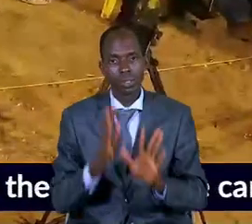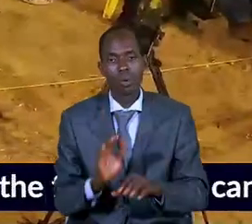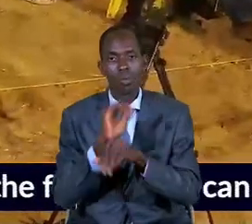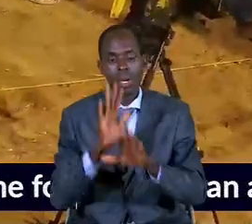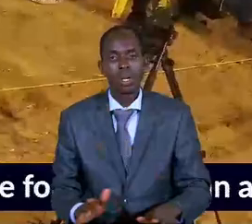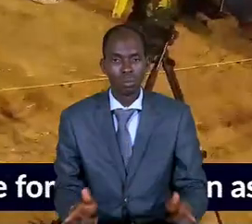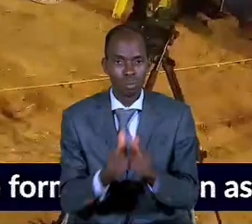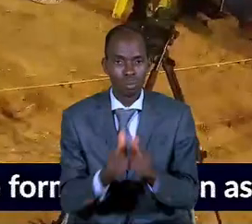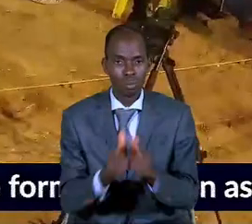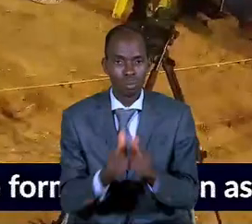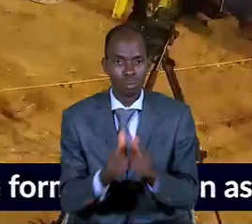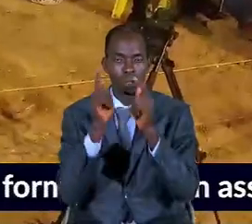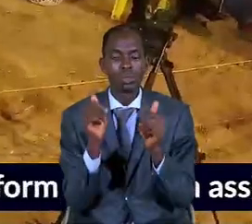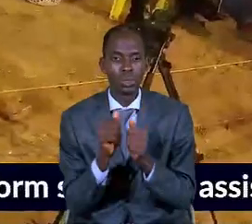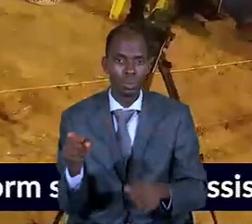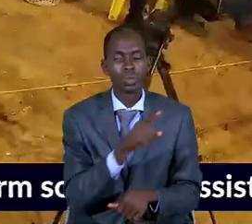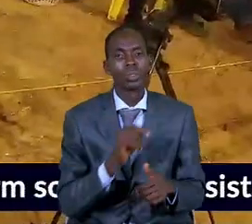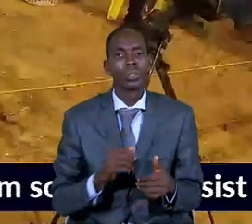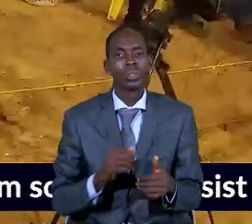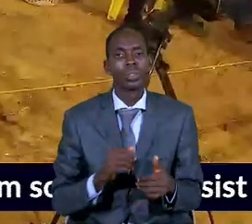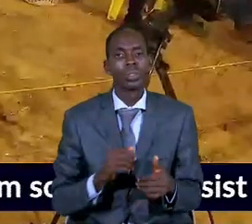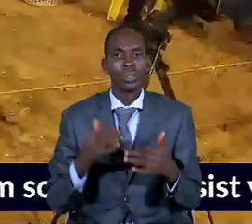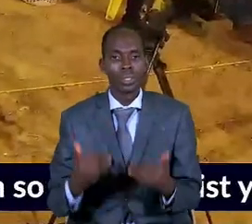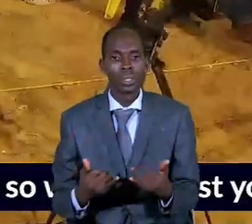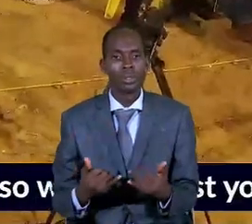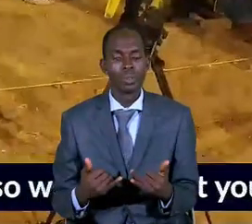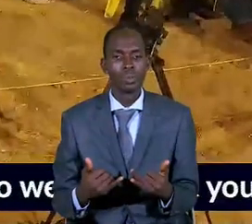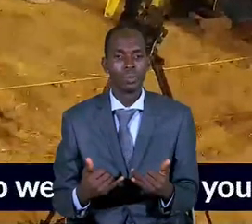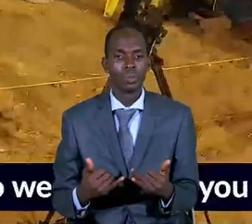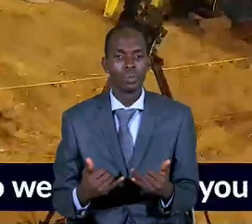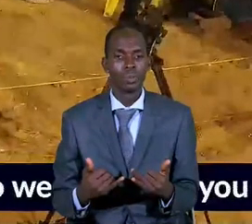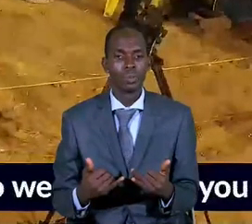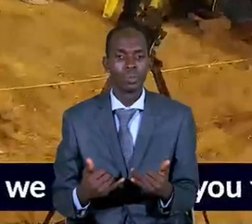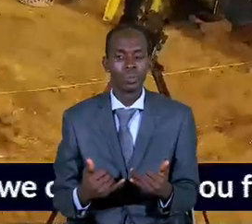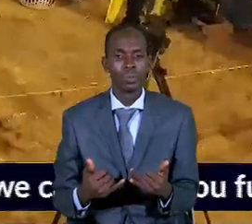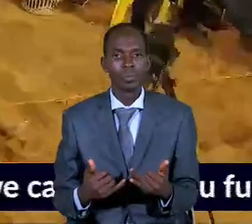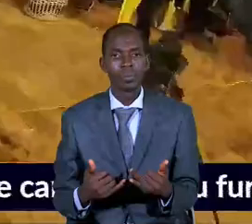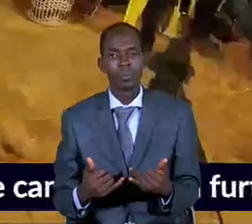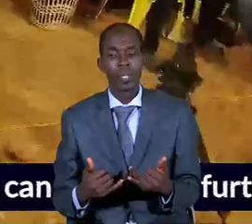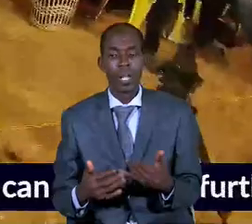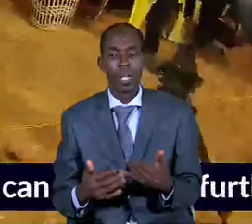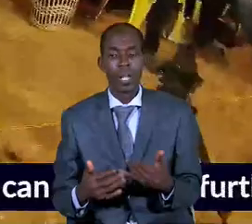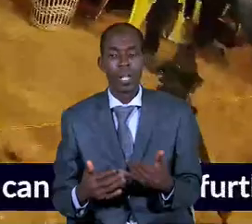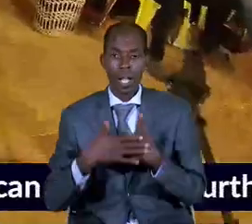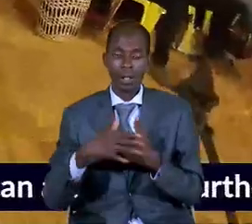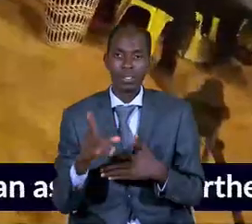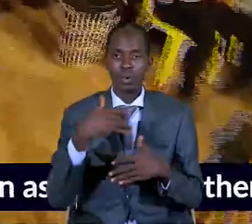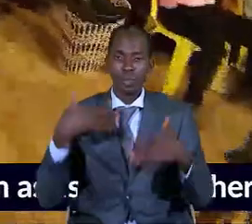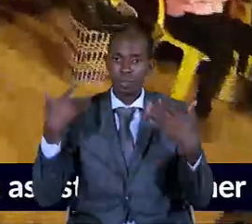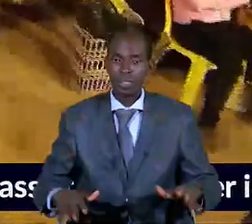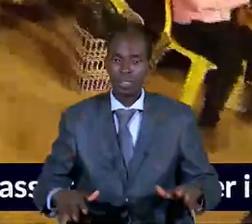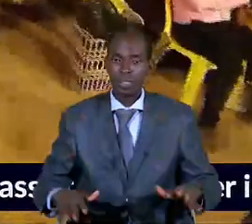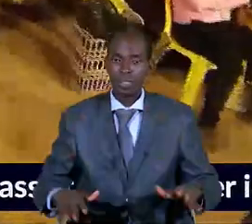our moderator to help us handle this counseling session. Then we come back. Don't go away